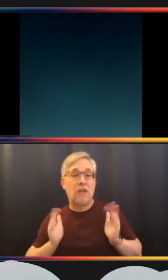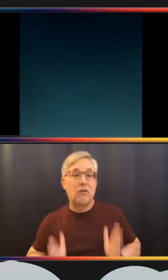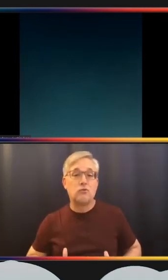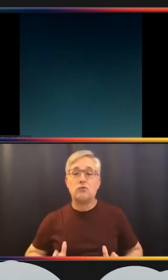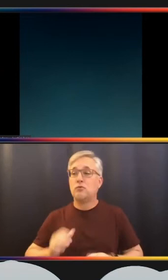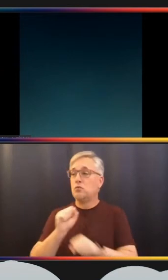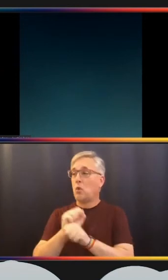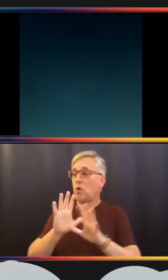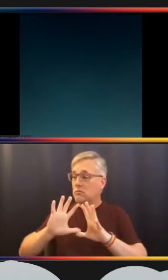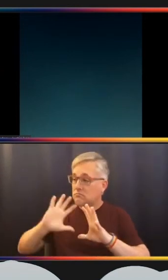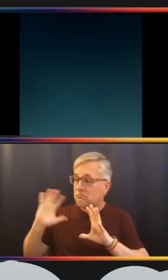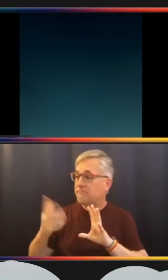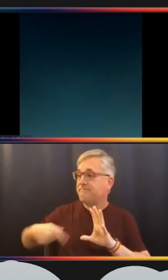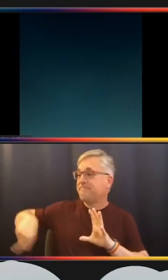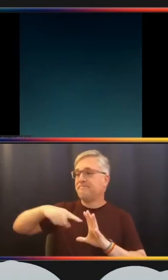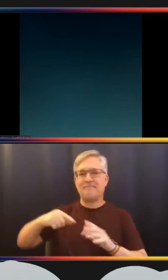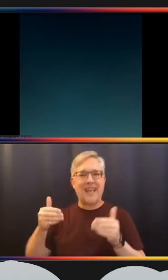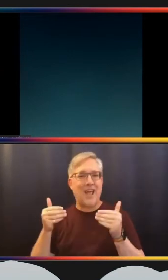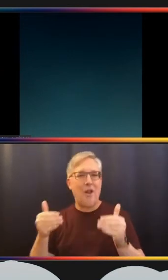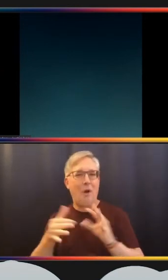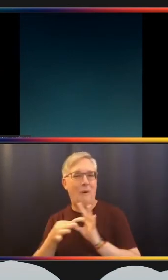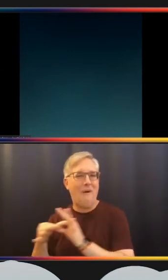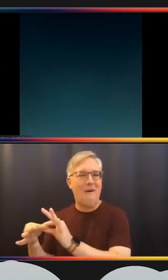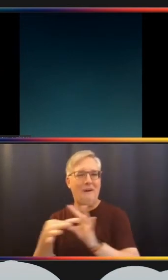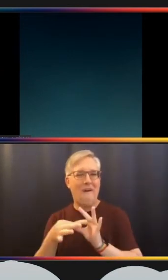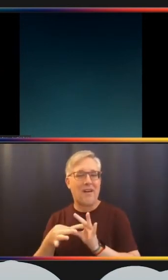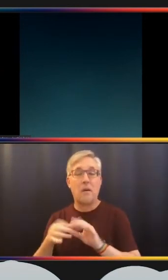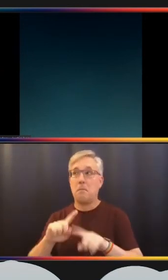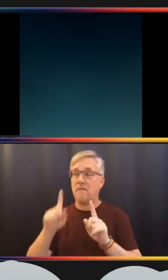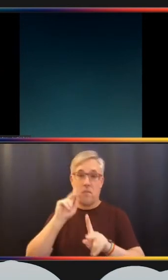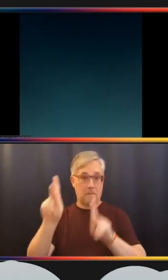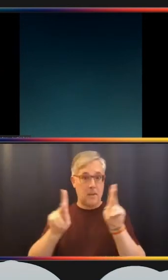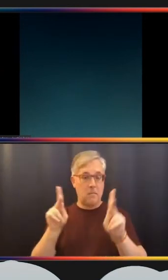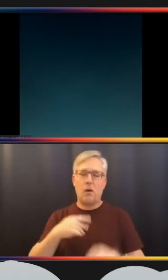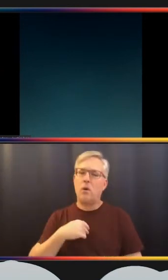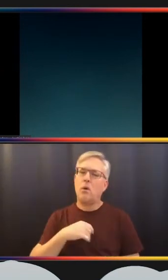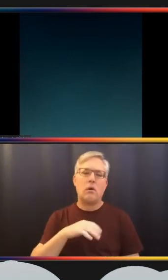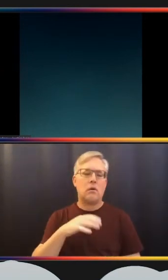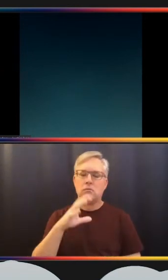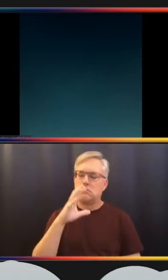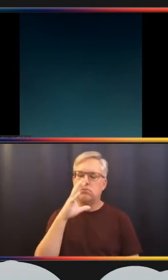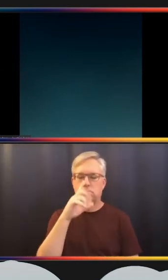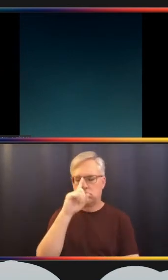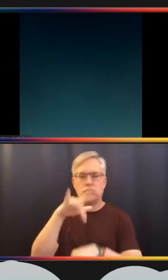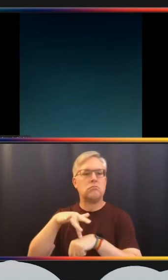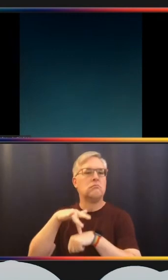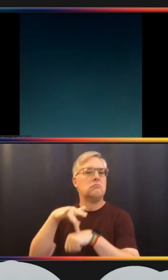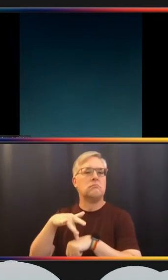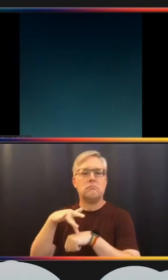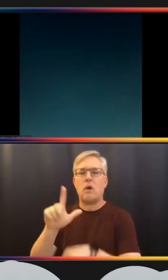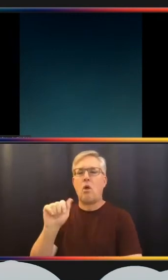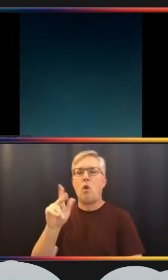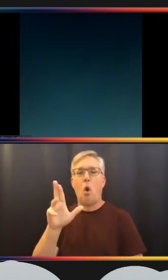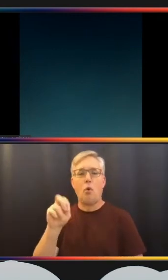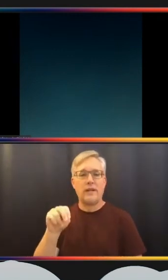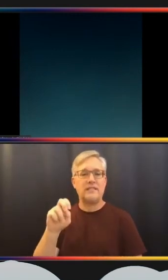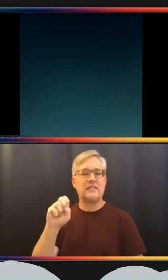along. But as for people, I'm obsessed with Florence Pugh, and I would do anything to work with